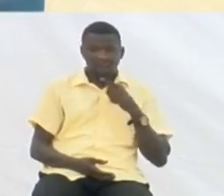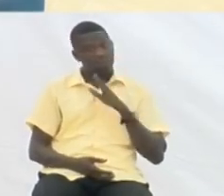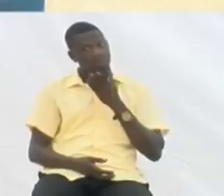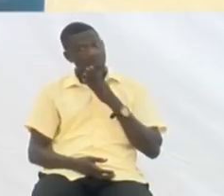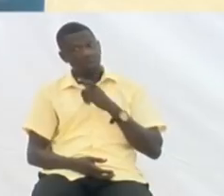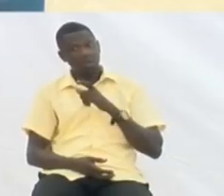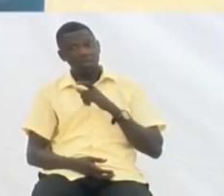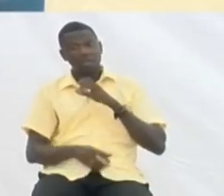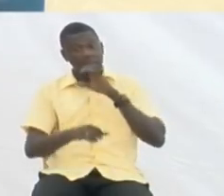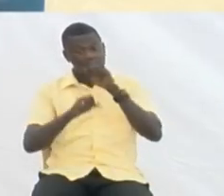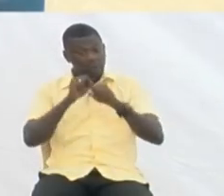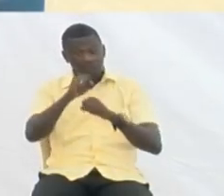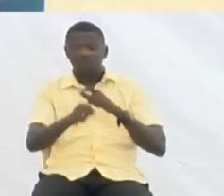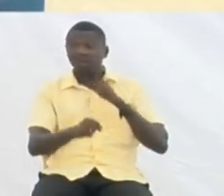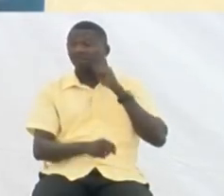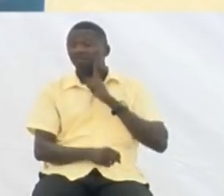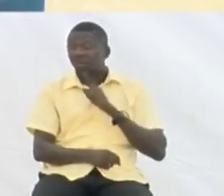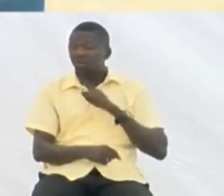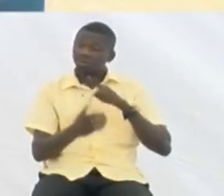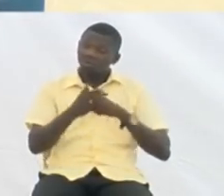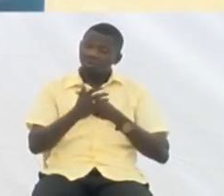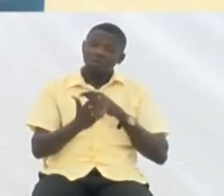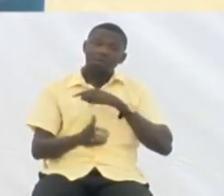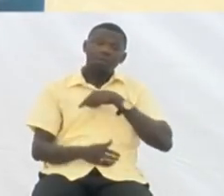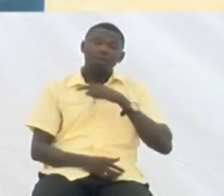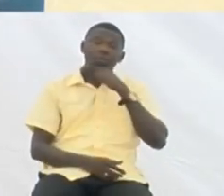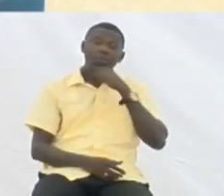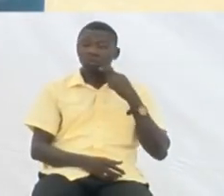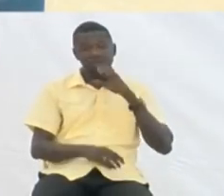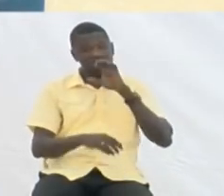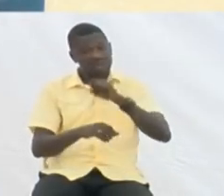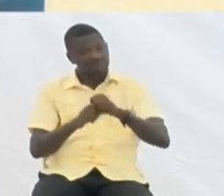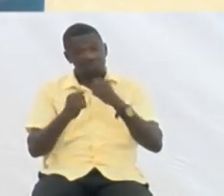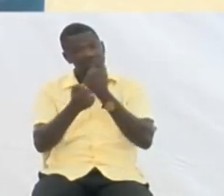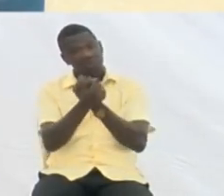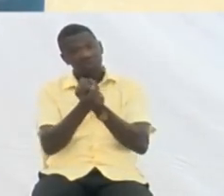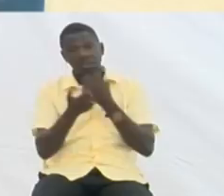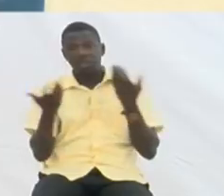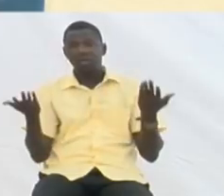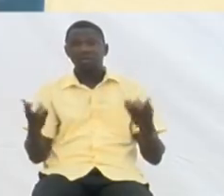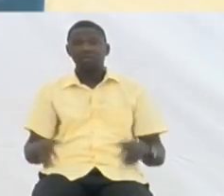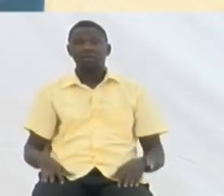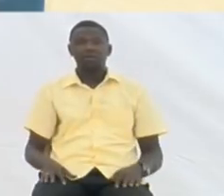Because we ended up seeing that those people, some of them had their fathers and mothers arrested. So